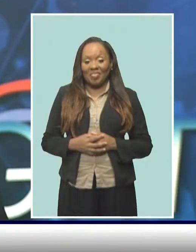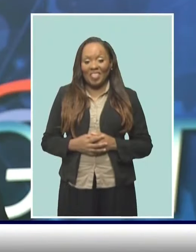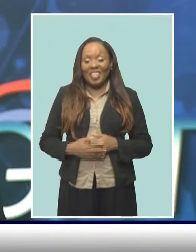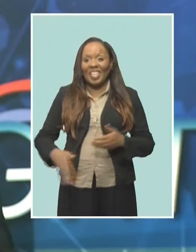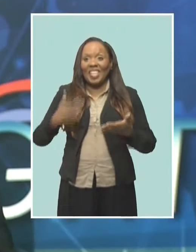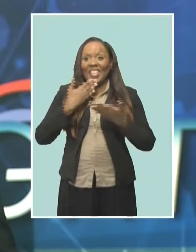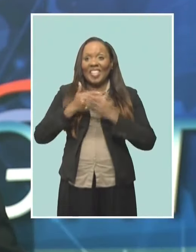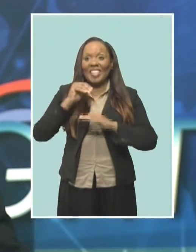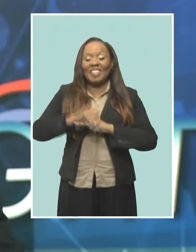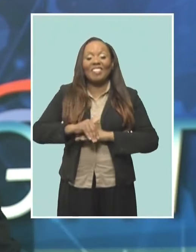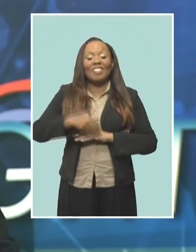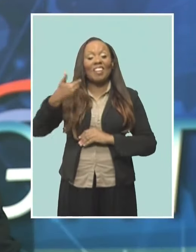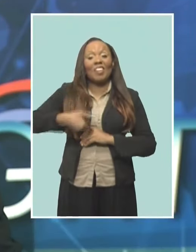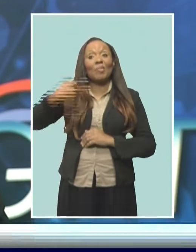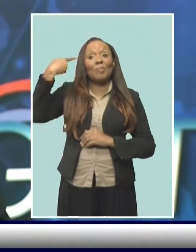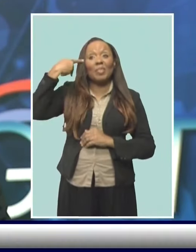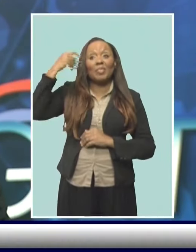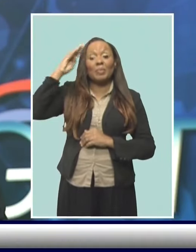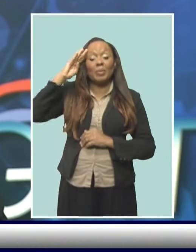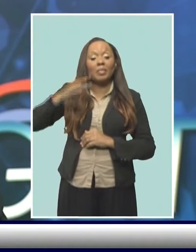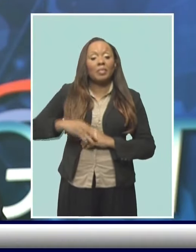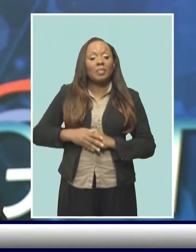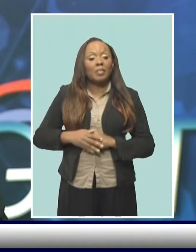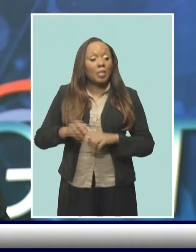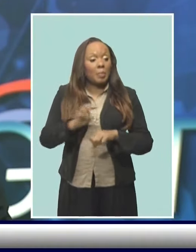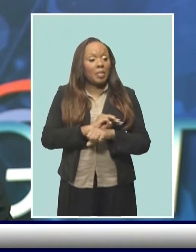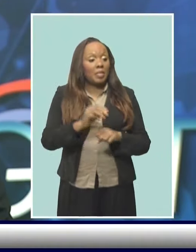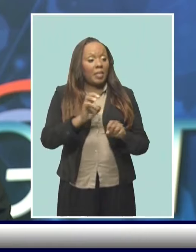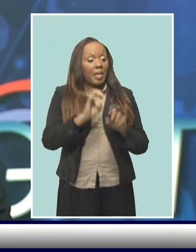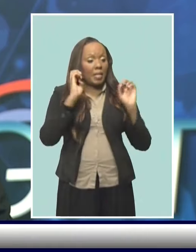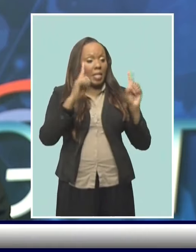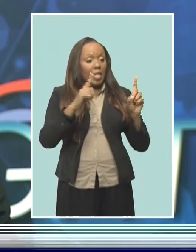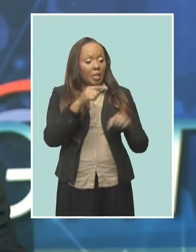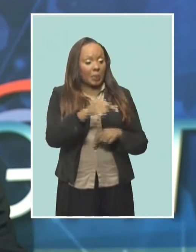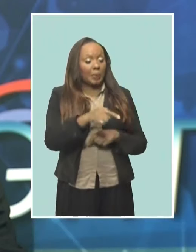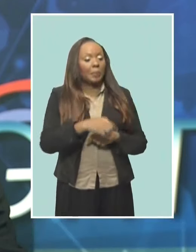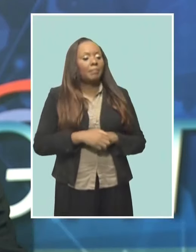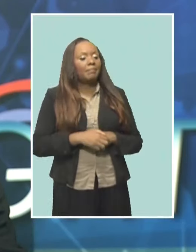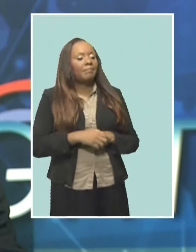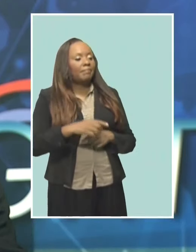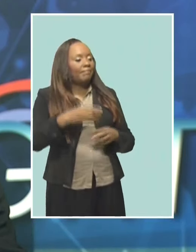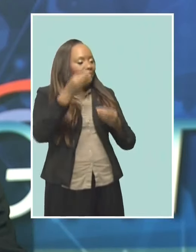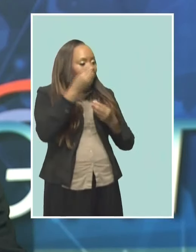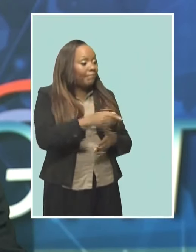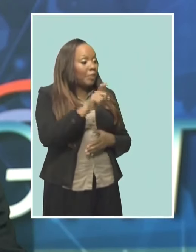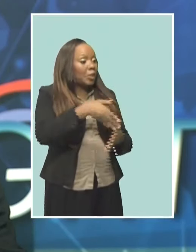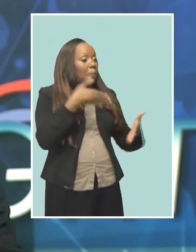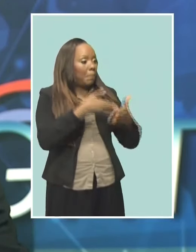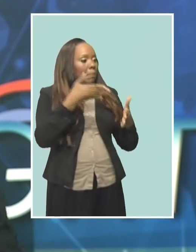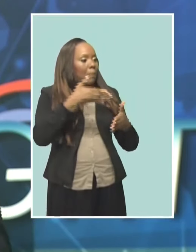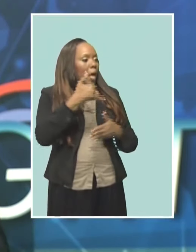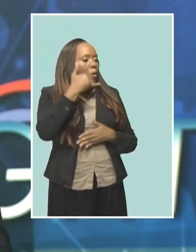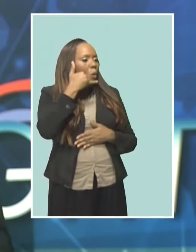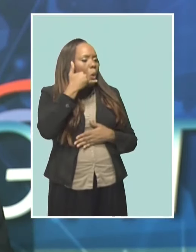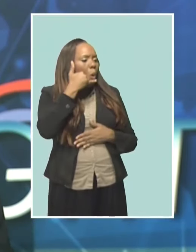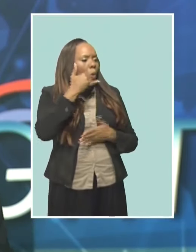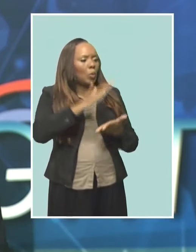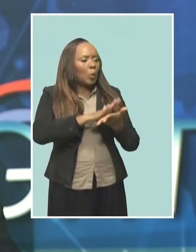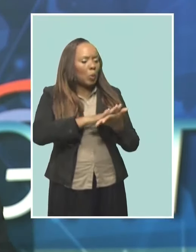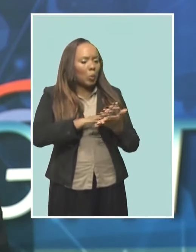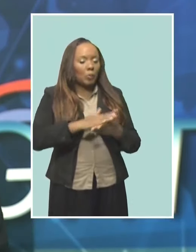Good evening, I'm Pearson Boeing. The Ministry of Education is being told to consider banning cellular phone use in schools. This call